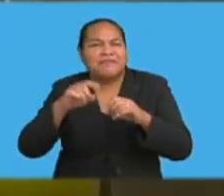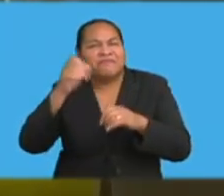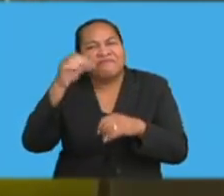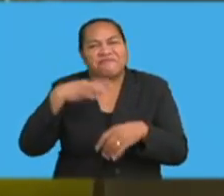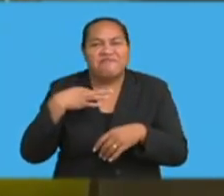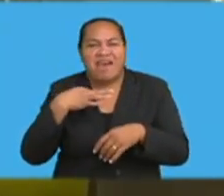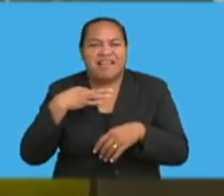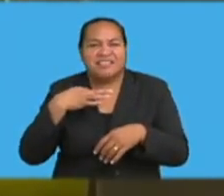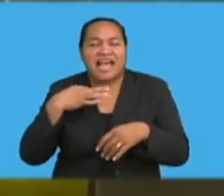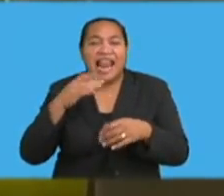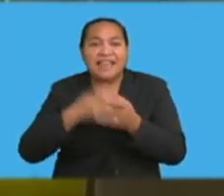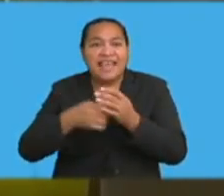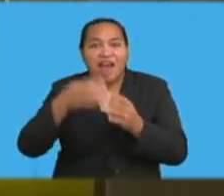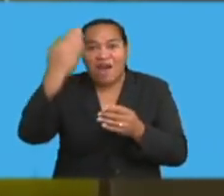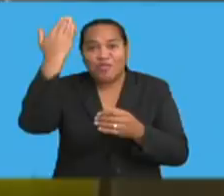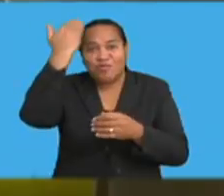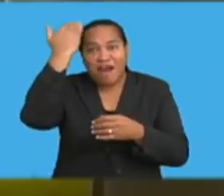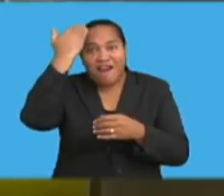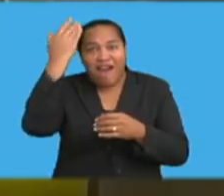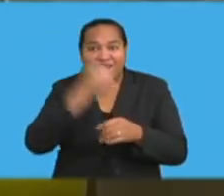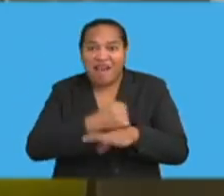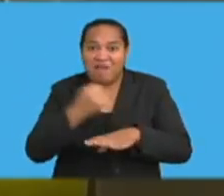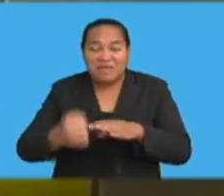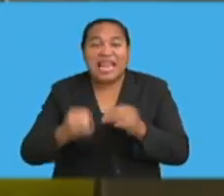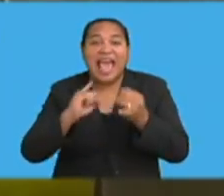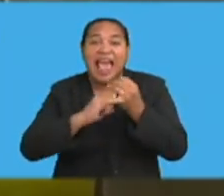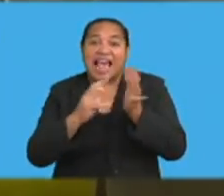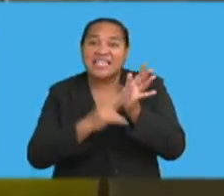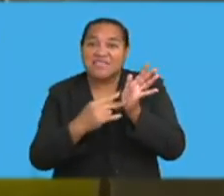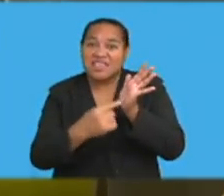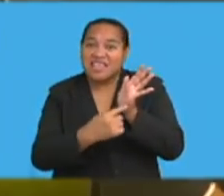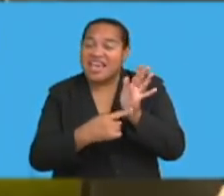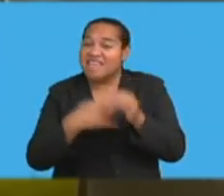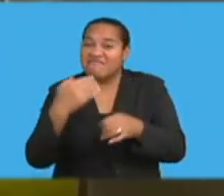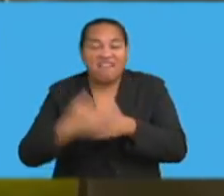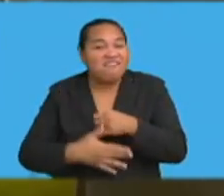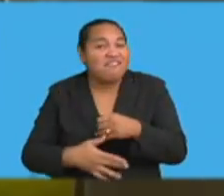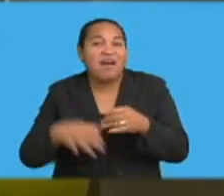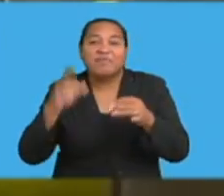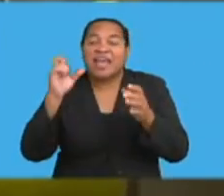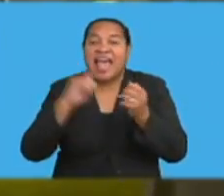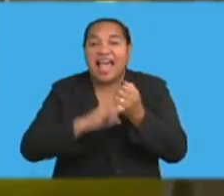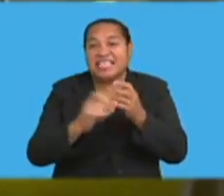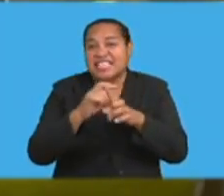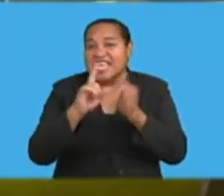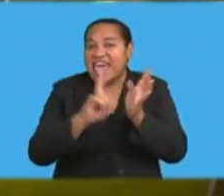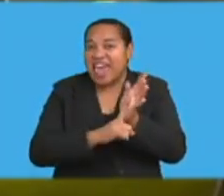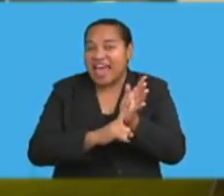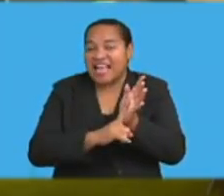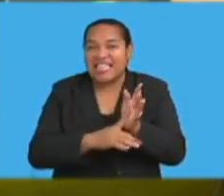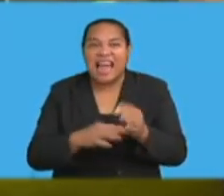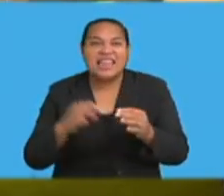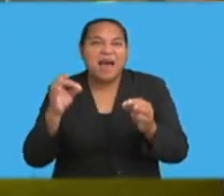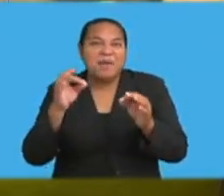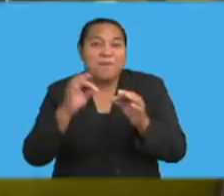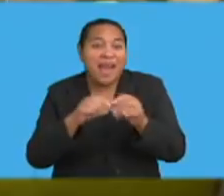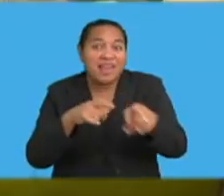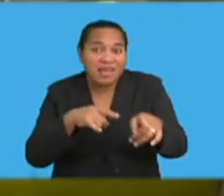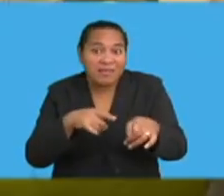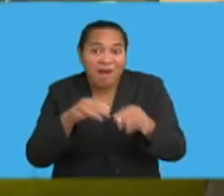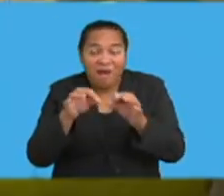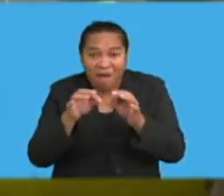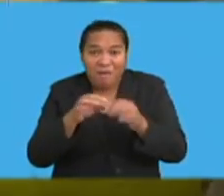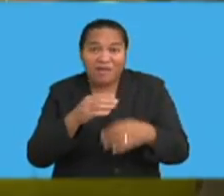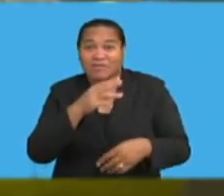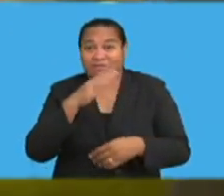Ratu Mara government did not do it. The SVT government did not do it. The SDL government did not do it. The Beni Marama government did it. The